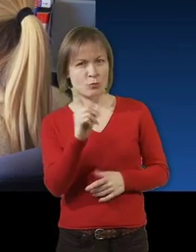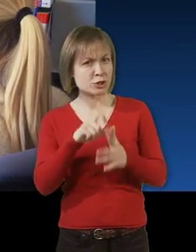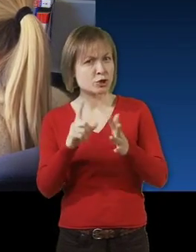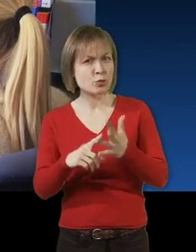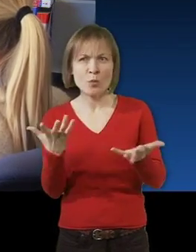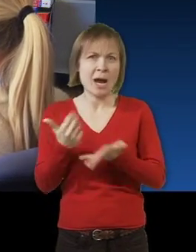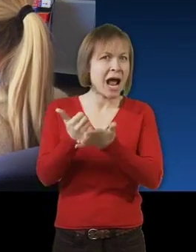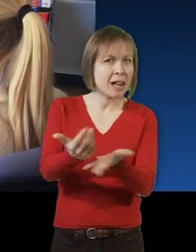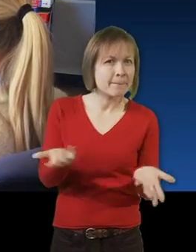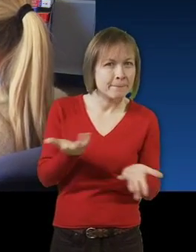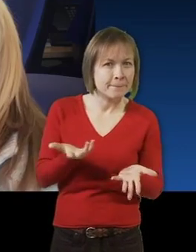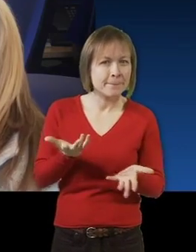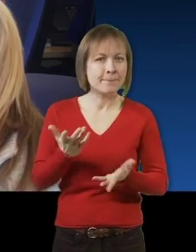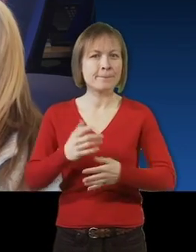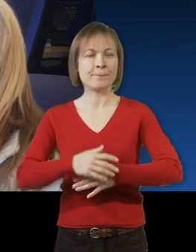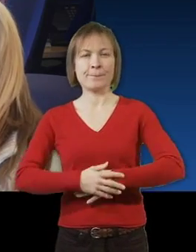where to go to get help.